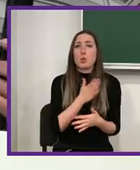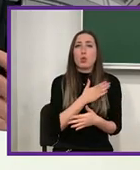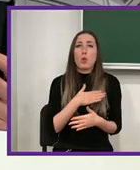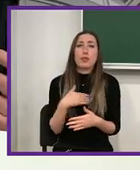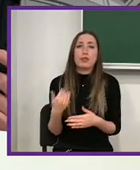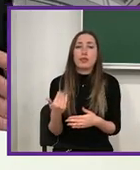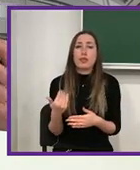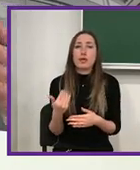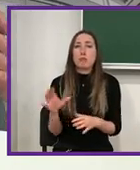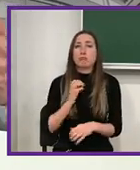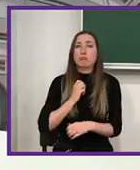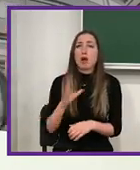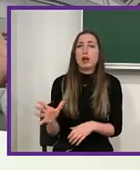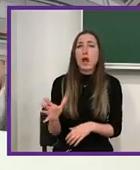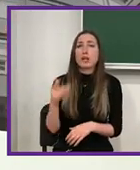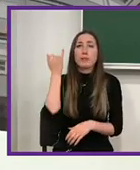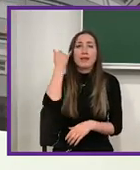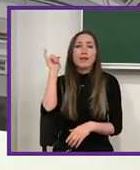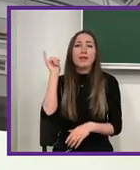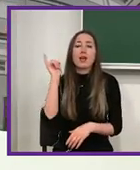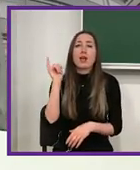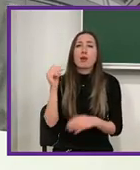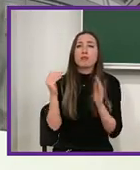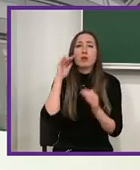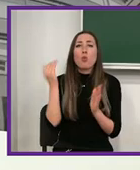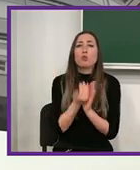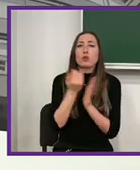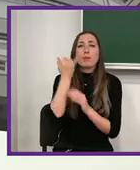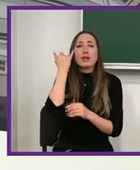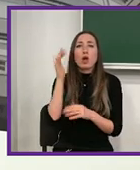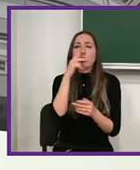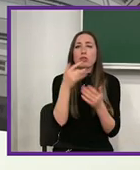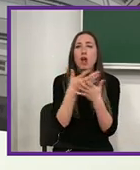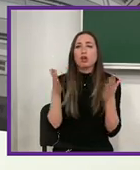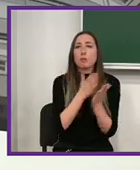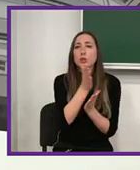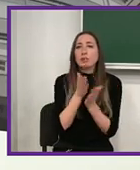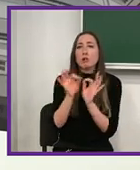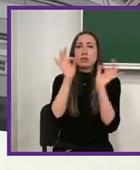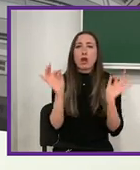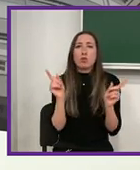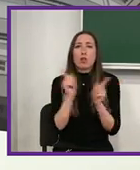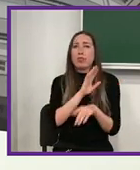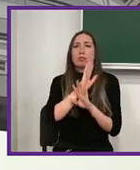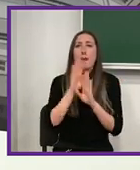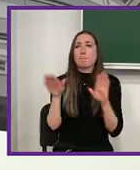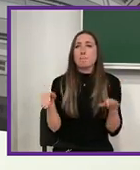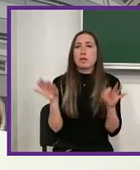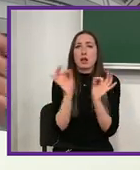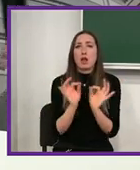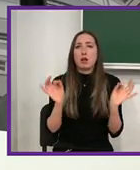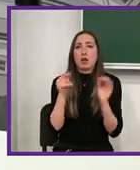inspiration, with a lot of ideas, but no unified or formal structure. The mandate of the UN Special Representative John